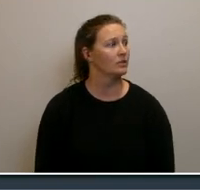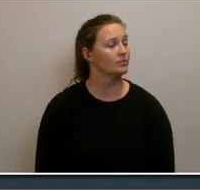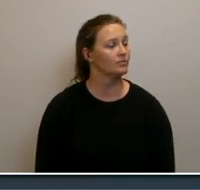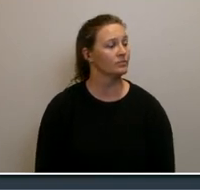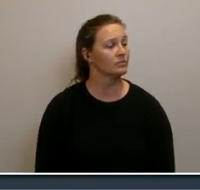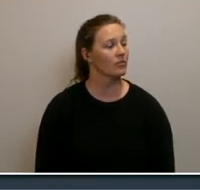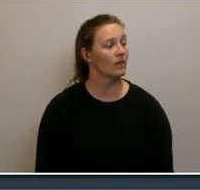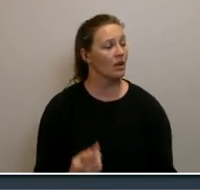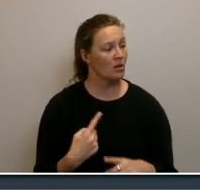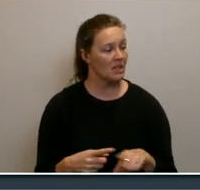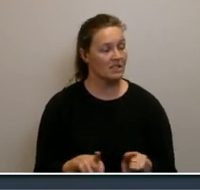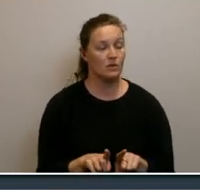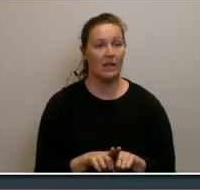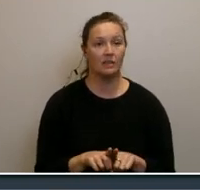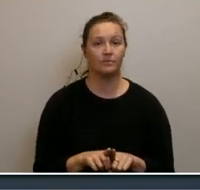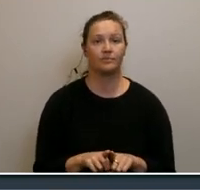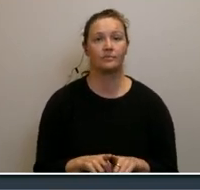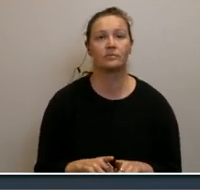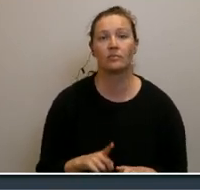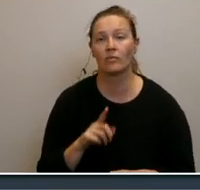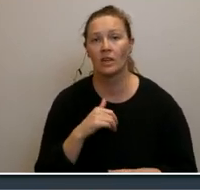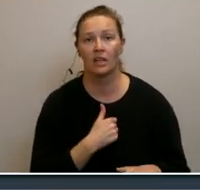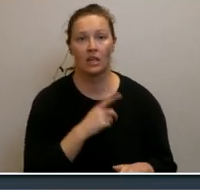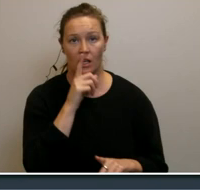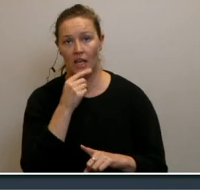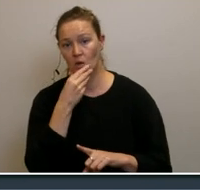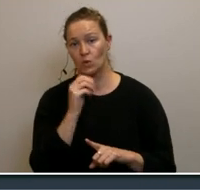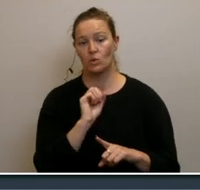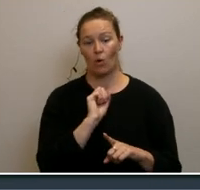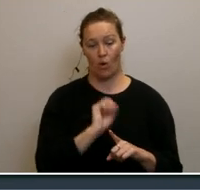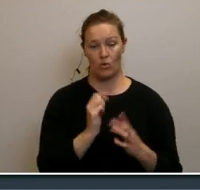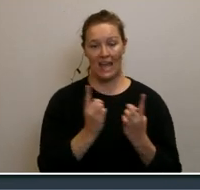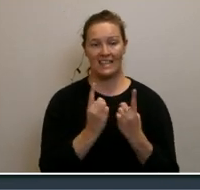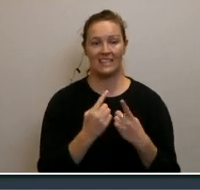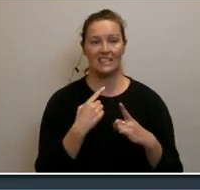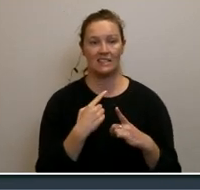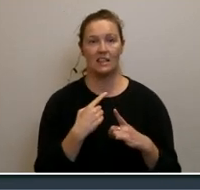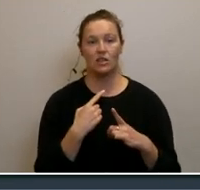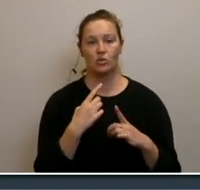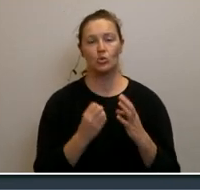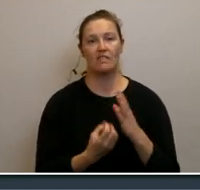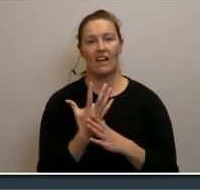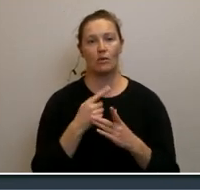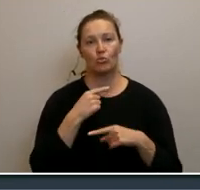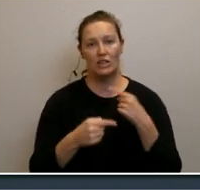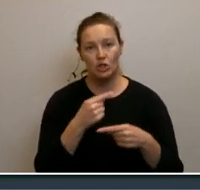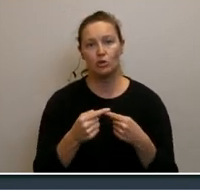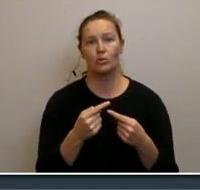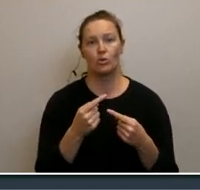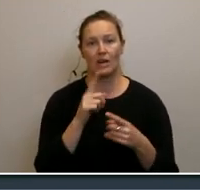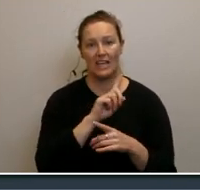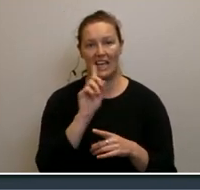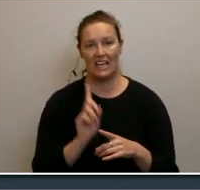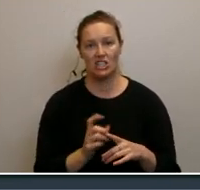And secondly, it should take steps to use its assets and market presence to develop renewable energy